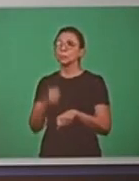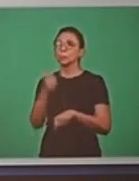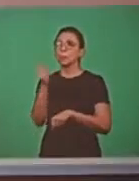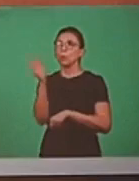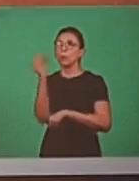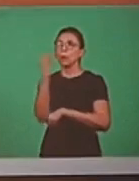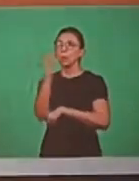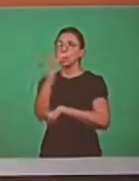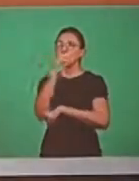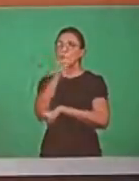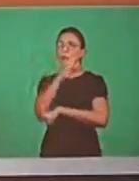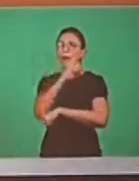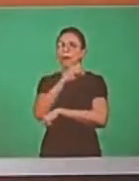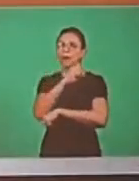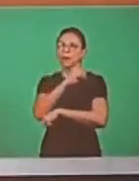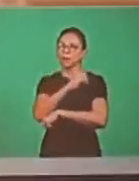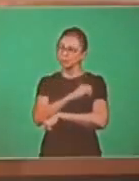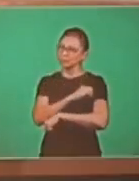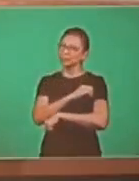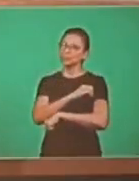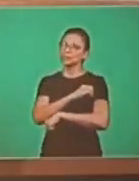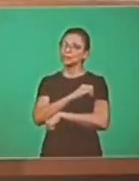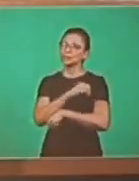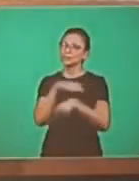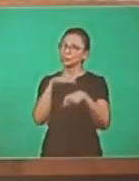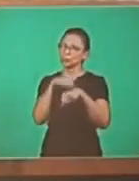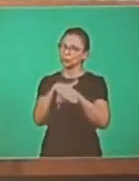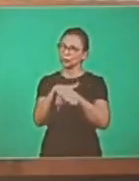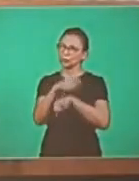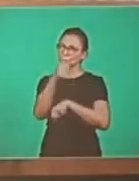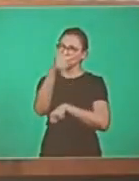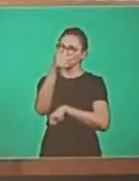It's the moment of the judgment.